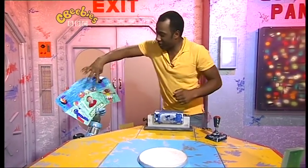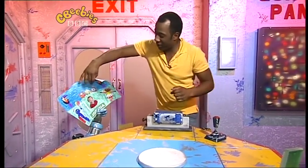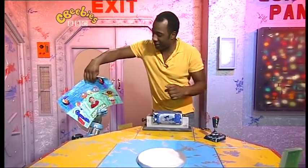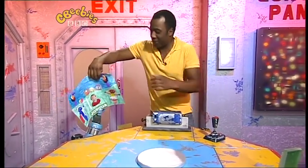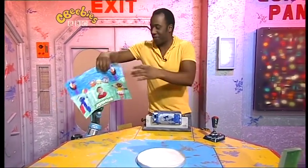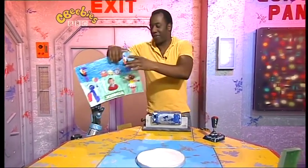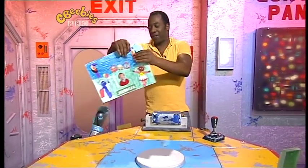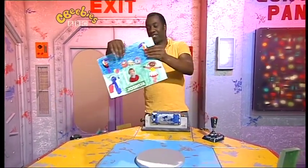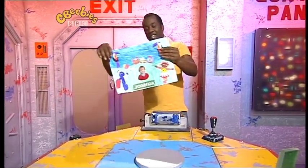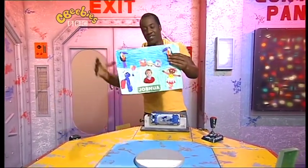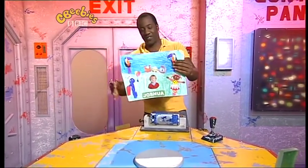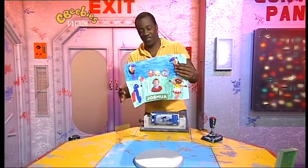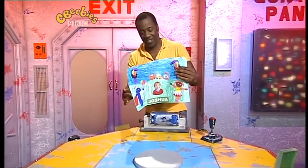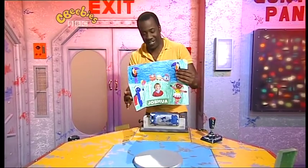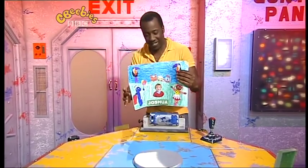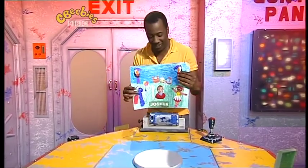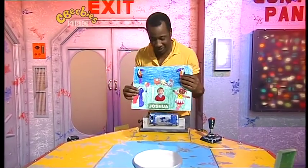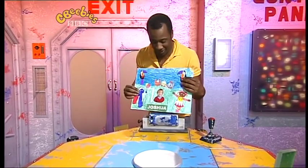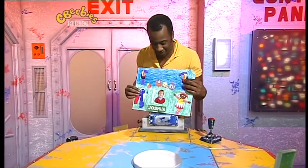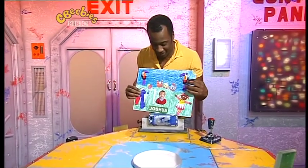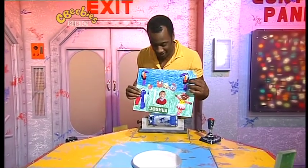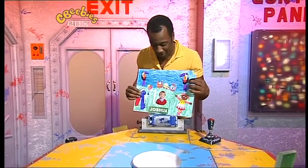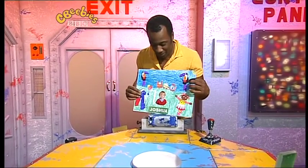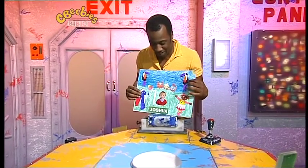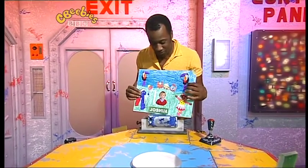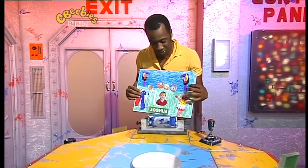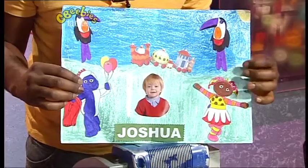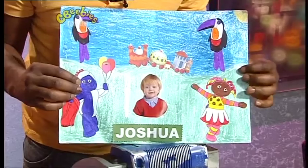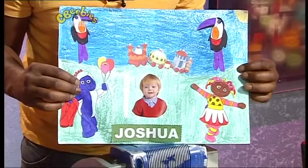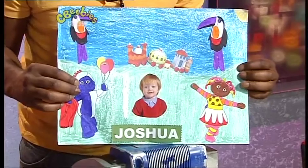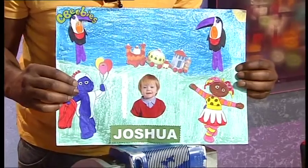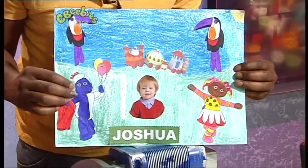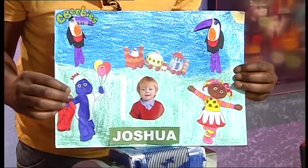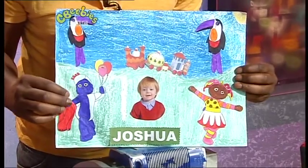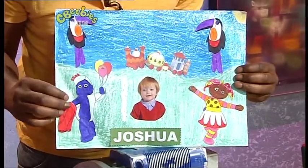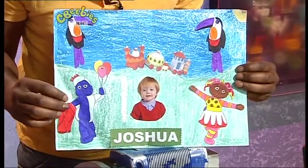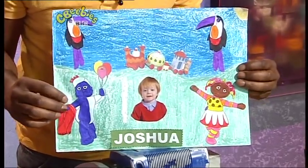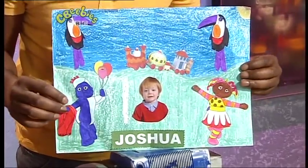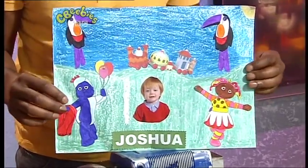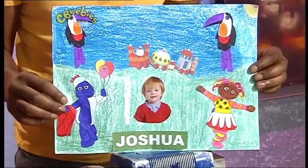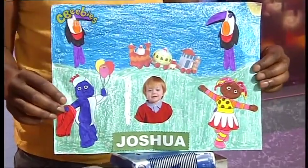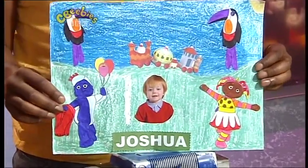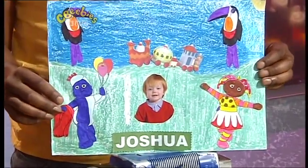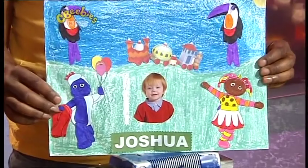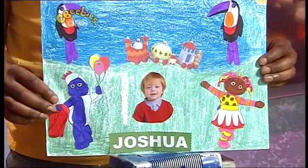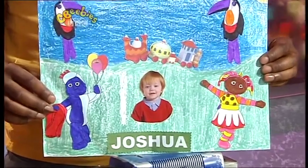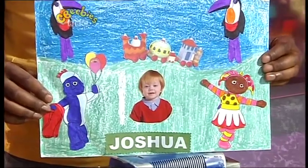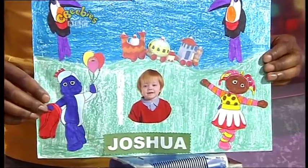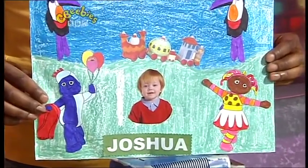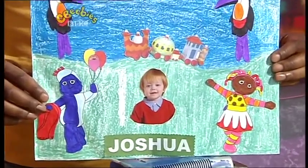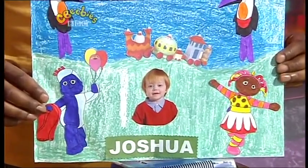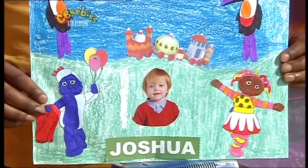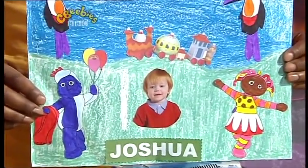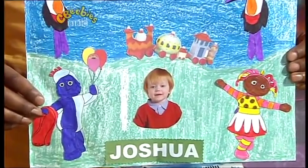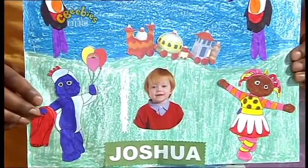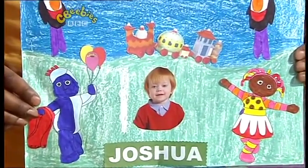comes the first card. thank you very much, Android. Look at this. We have Joshua in the middle of all the gang from In